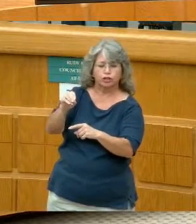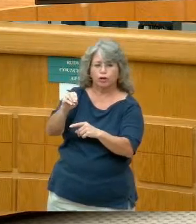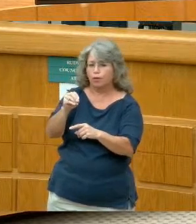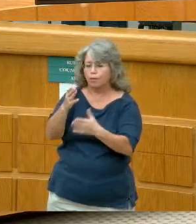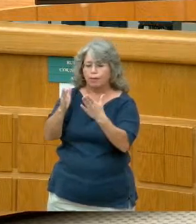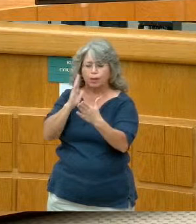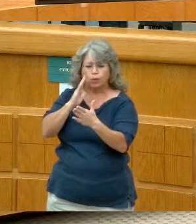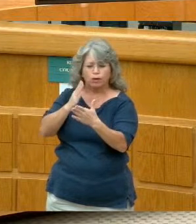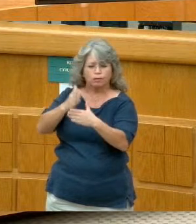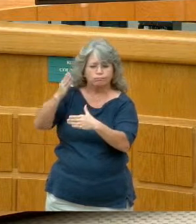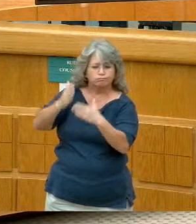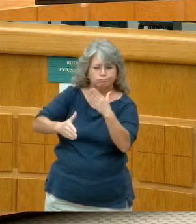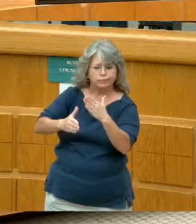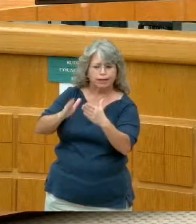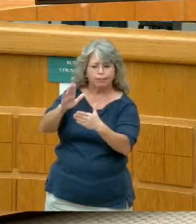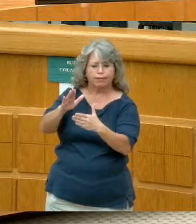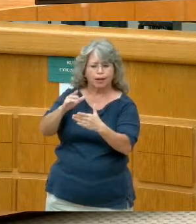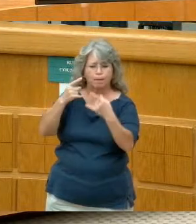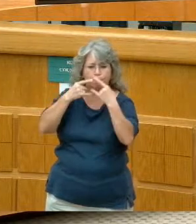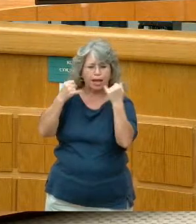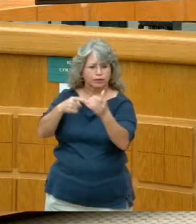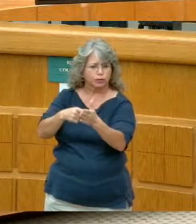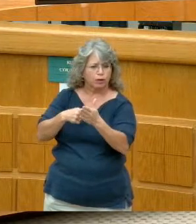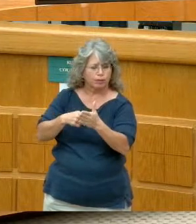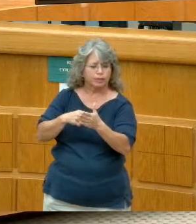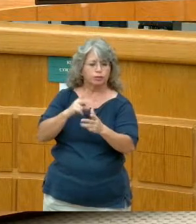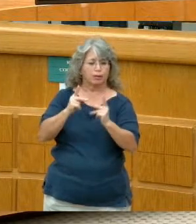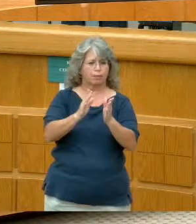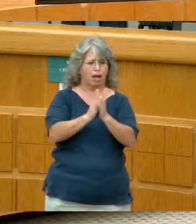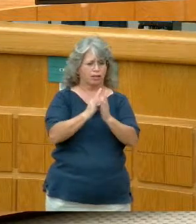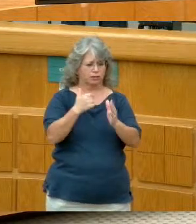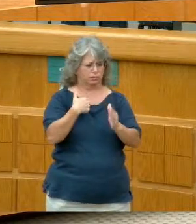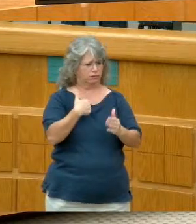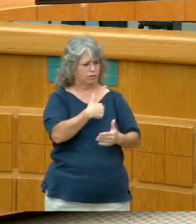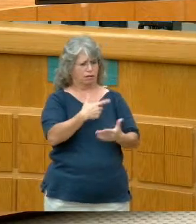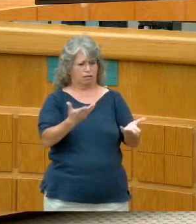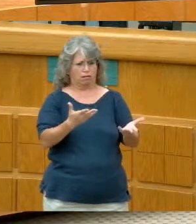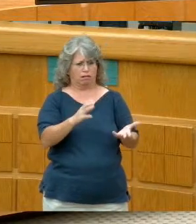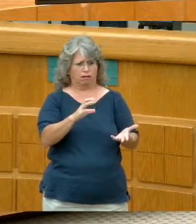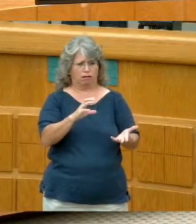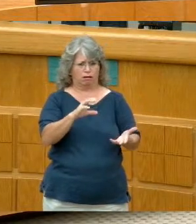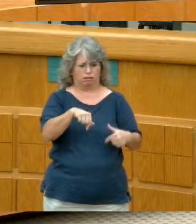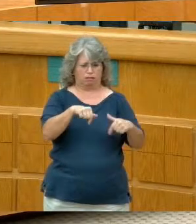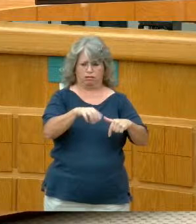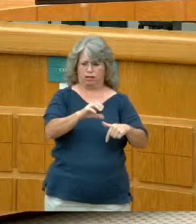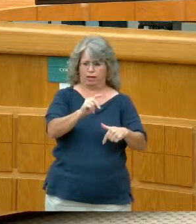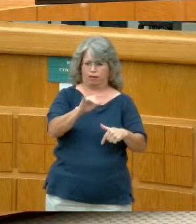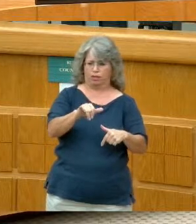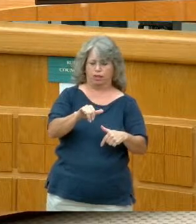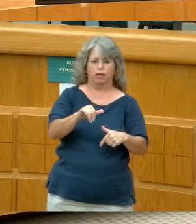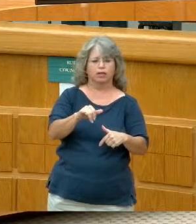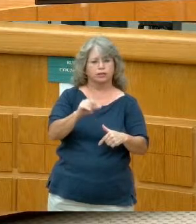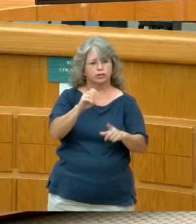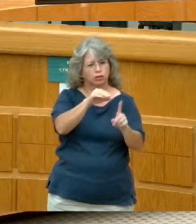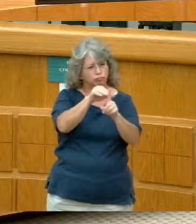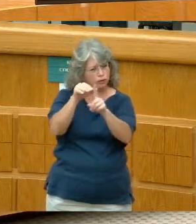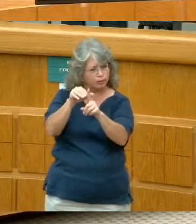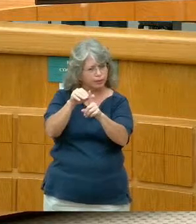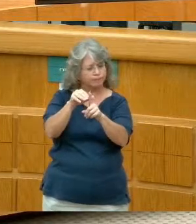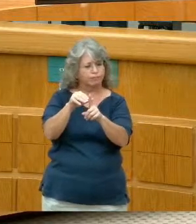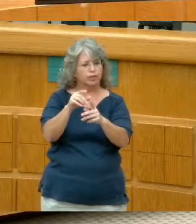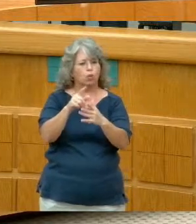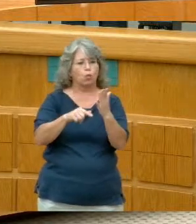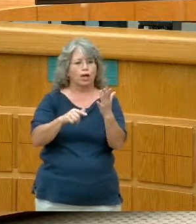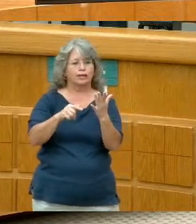potentially ending their mask mandate. And people said, well, what about us? And so I just wanted to remind everybody, because I think it's a good